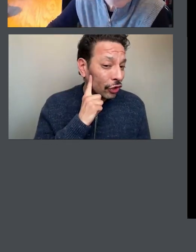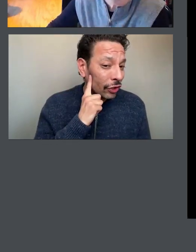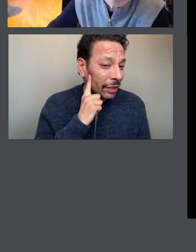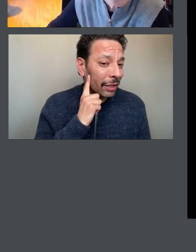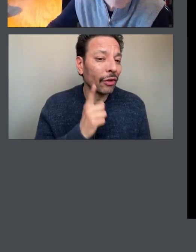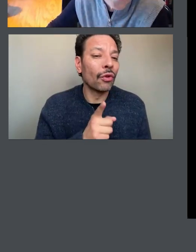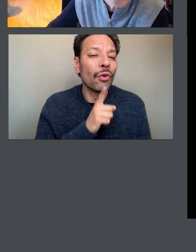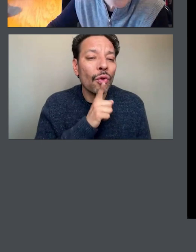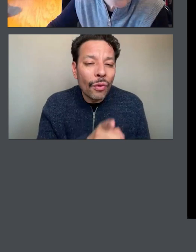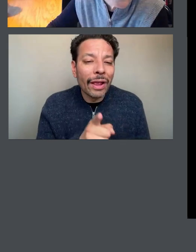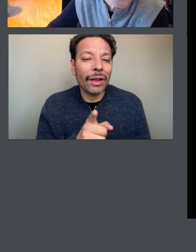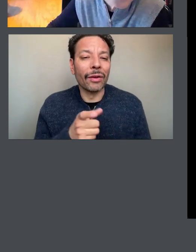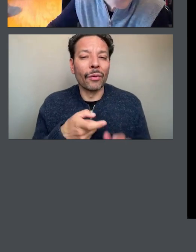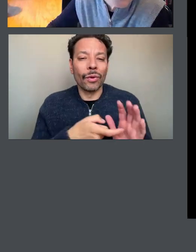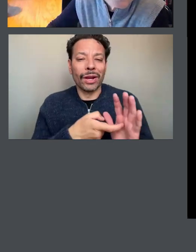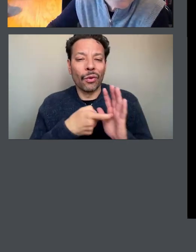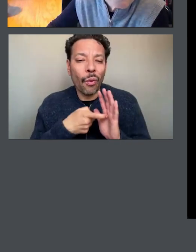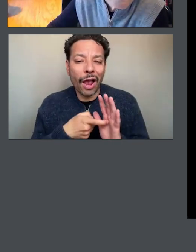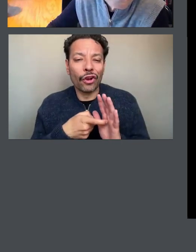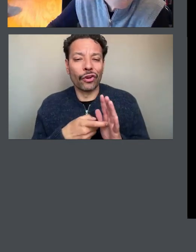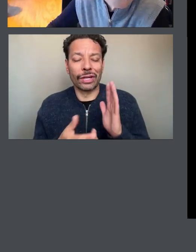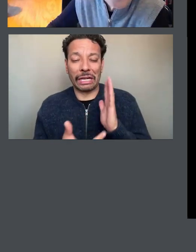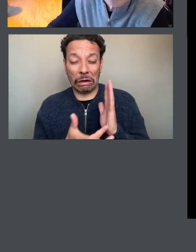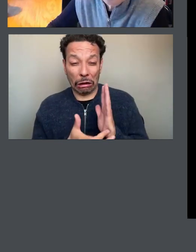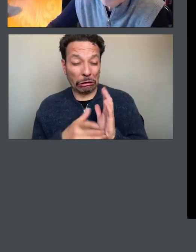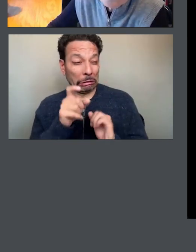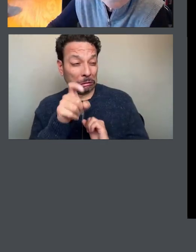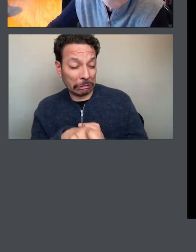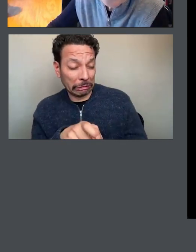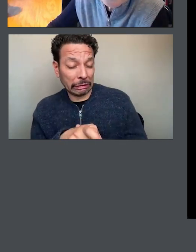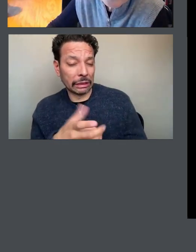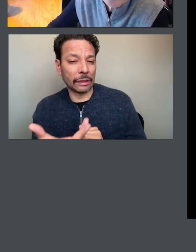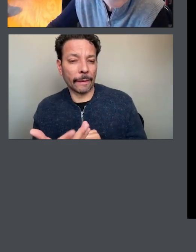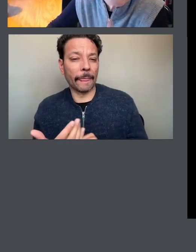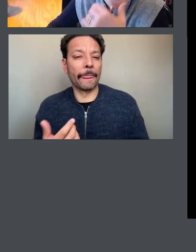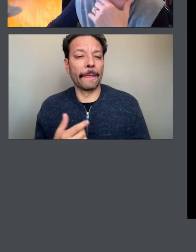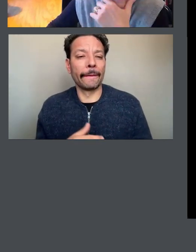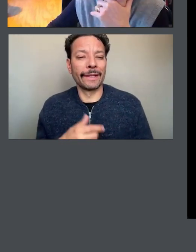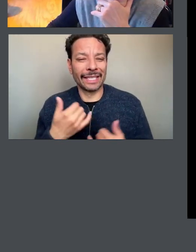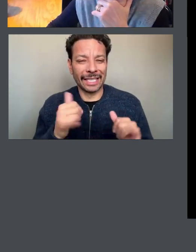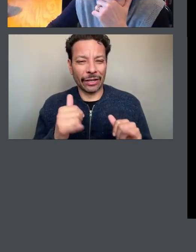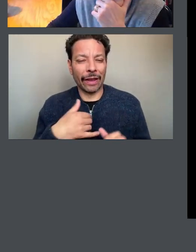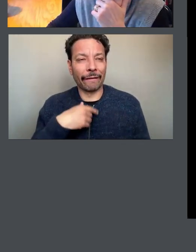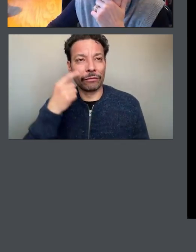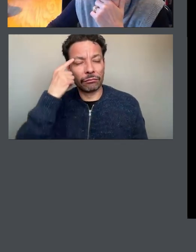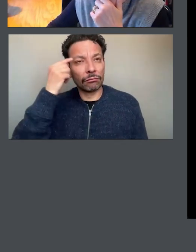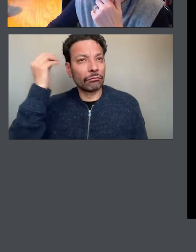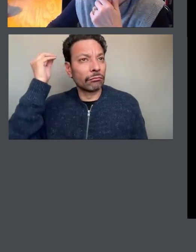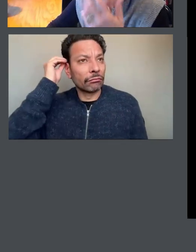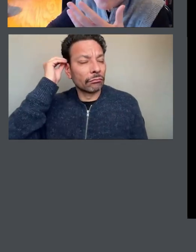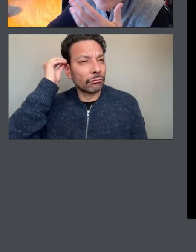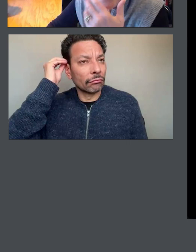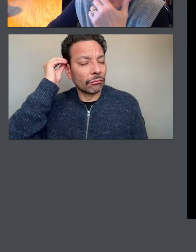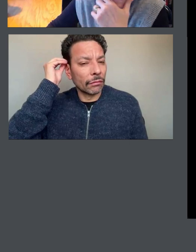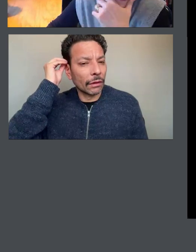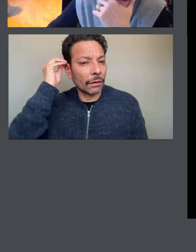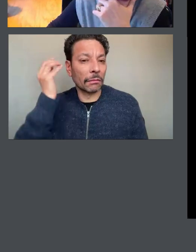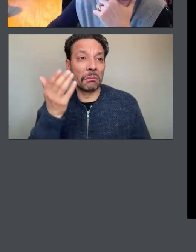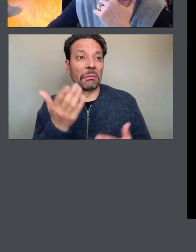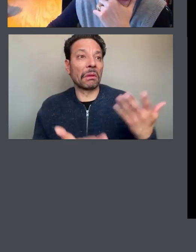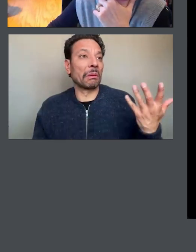really is going to require technology. So there's still that mentality of